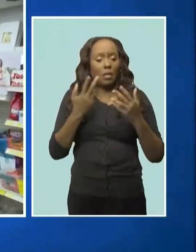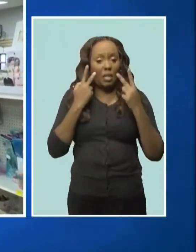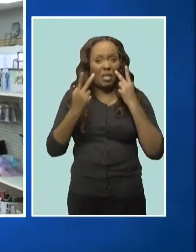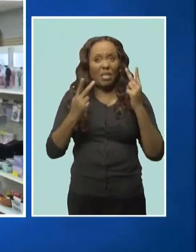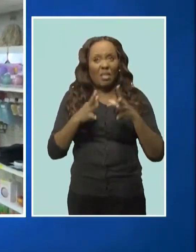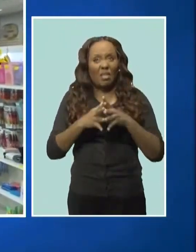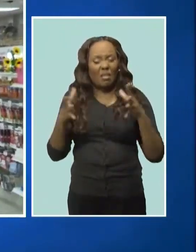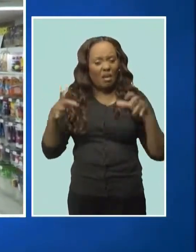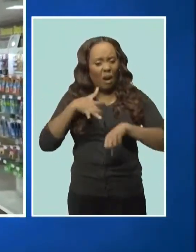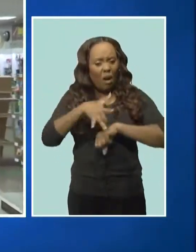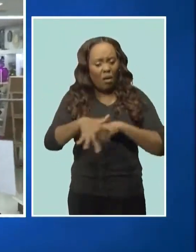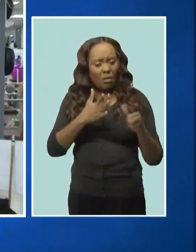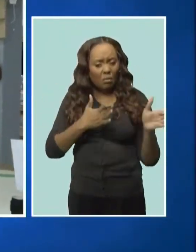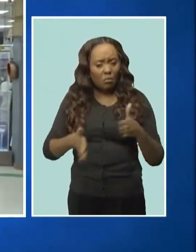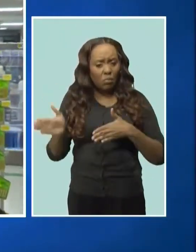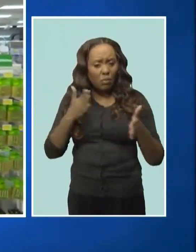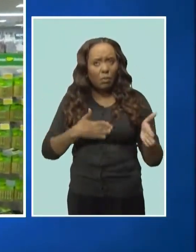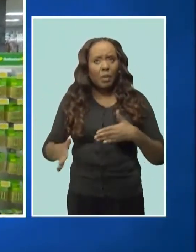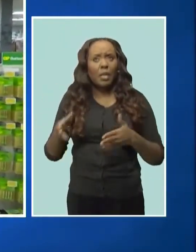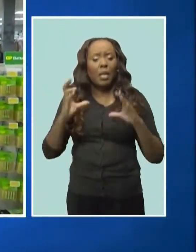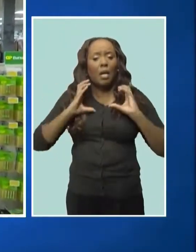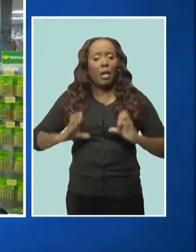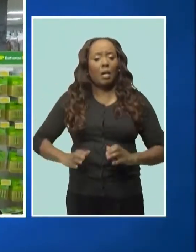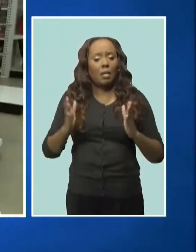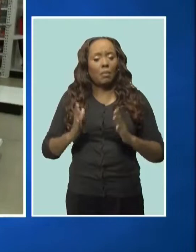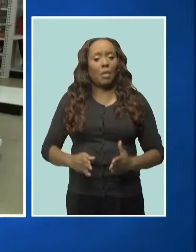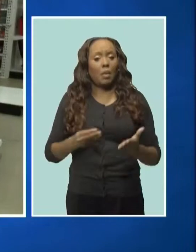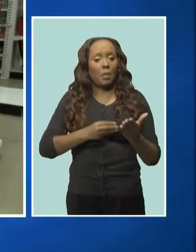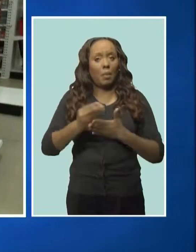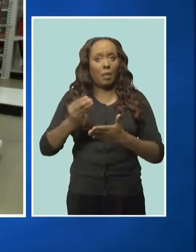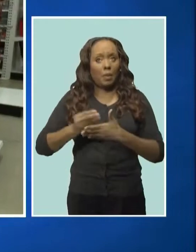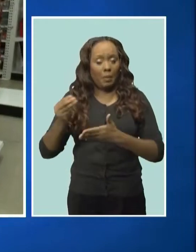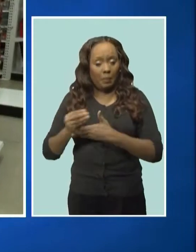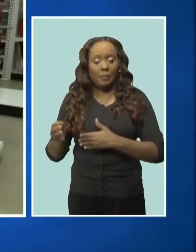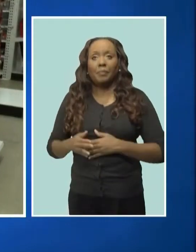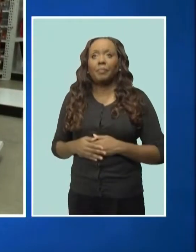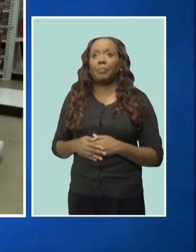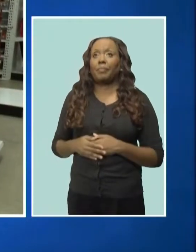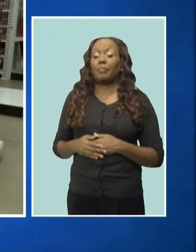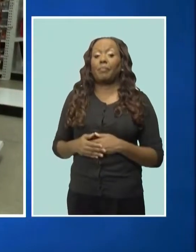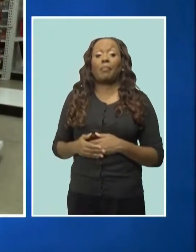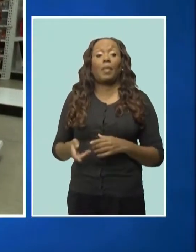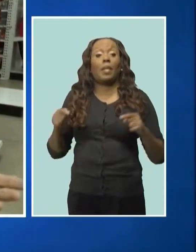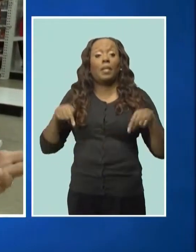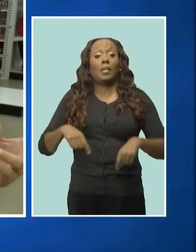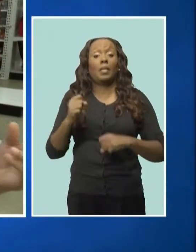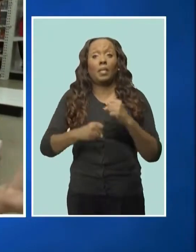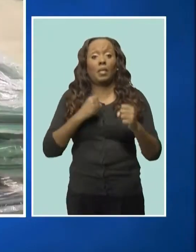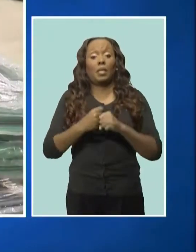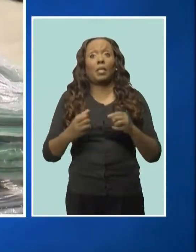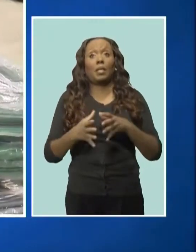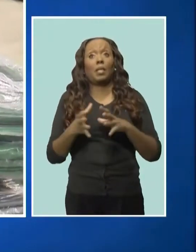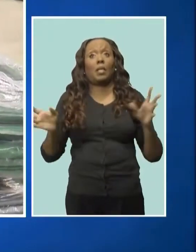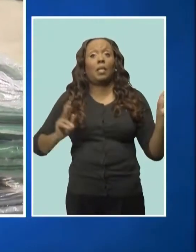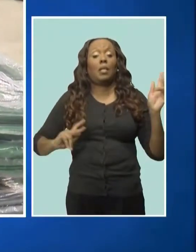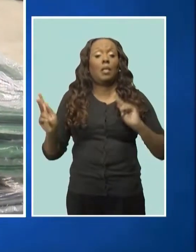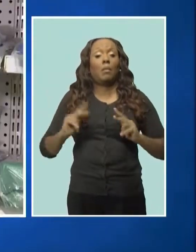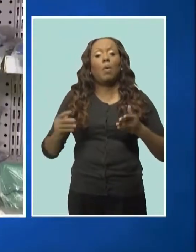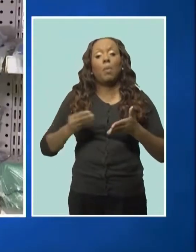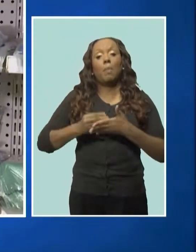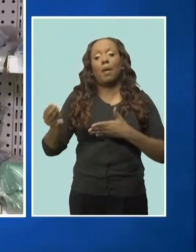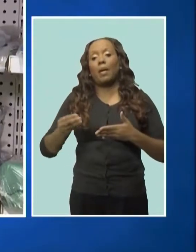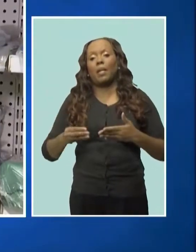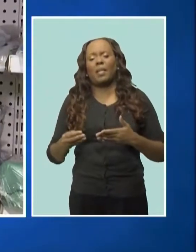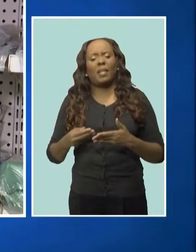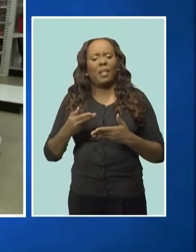early preparedness on the customer's part. This year I have noticed personally that there have been a lot of people coming in and buying tarpaulins and stuff early and